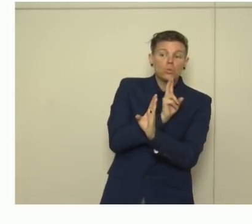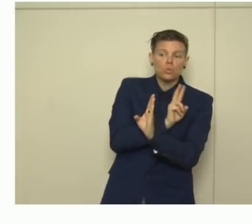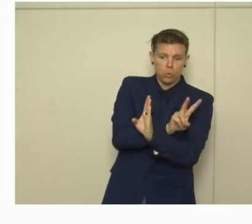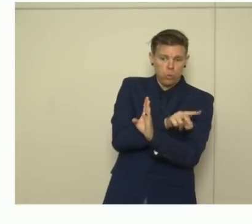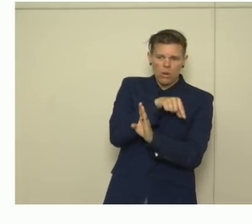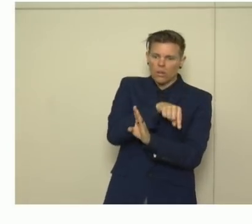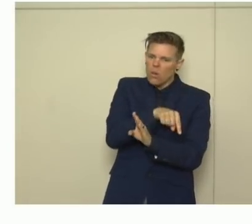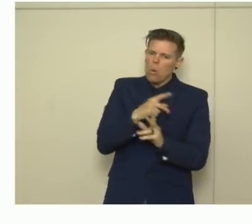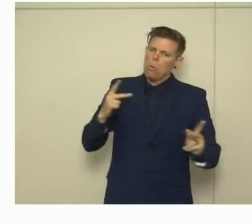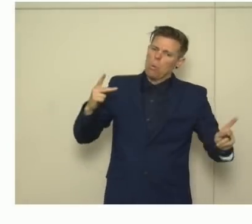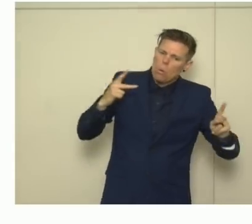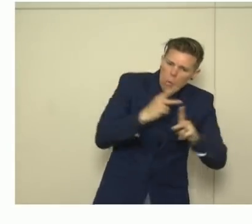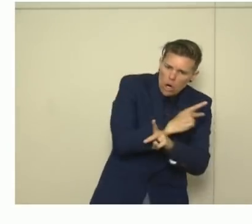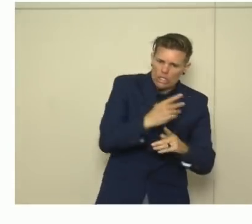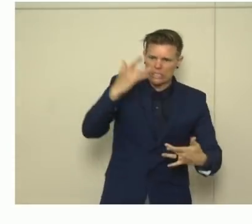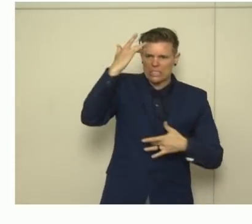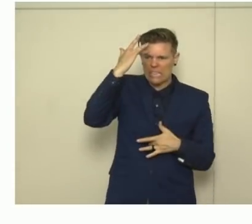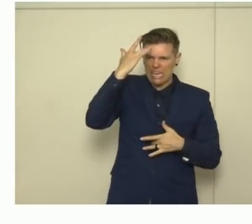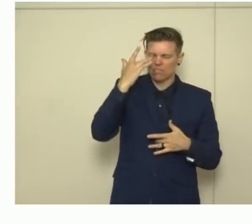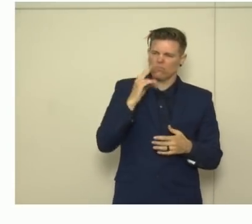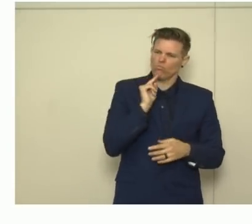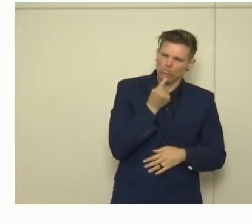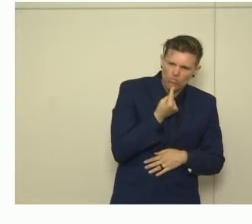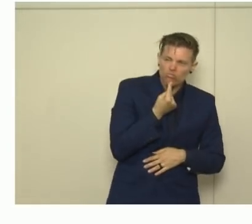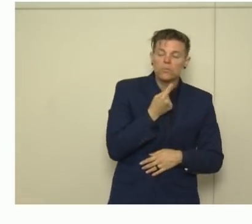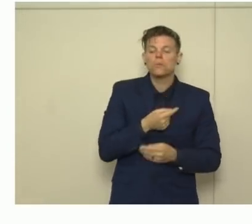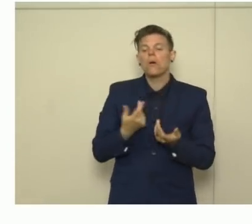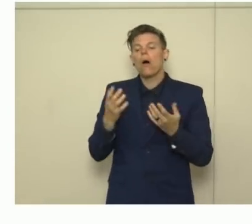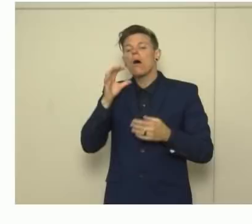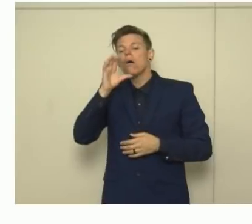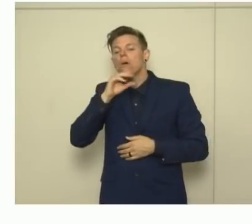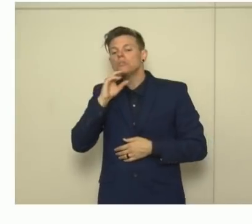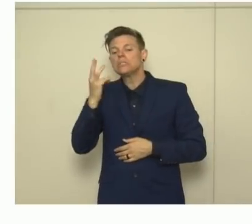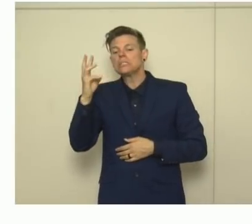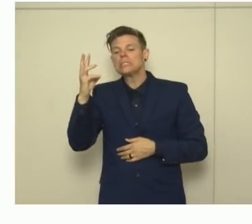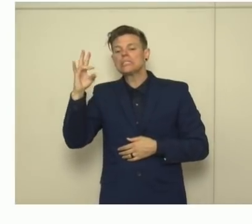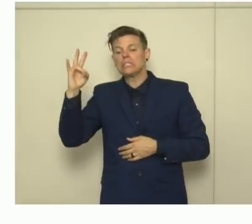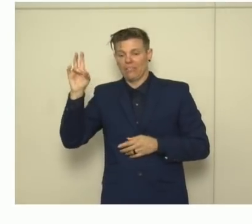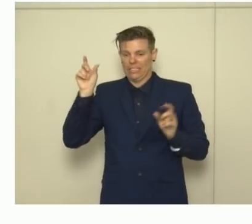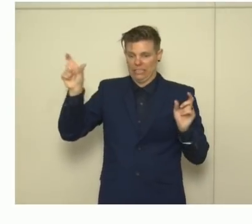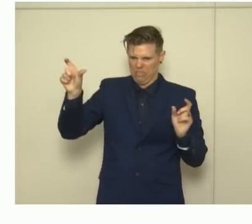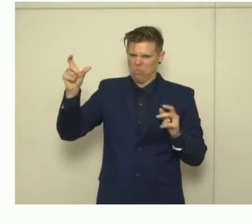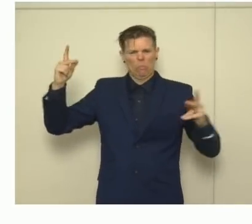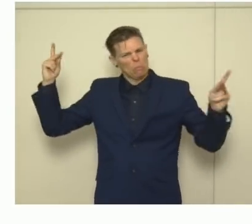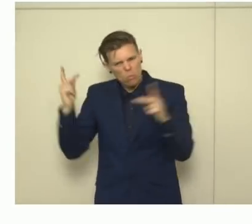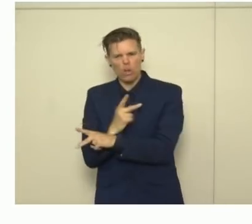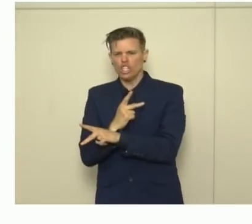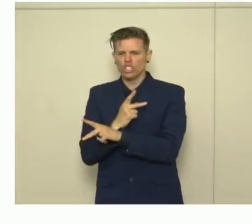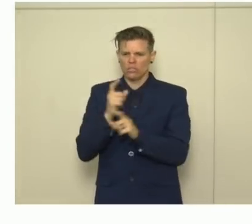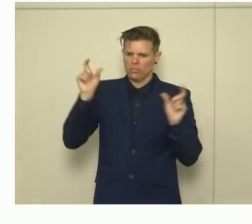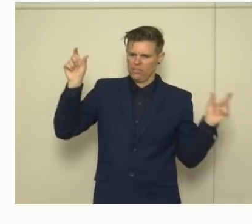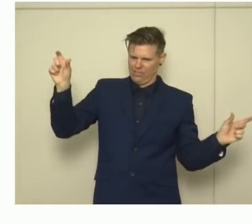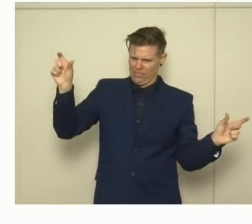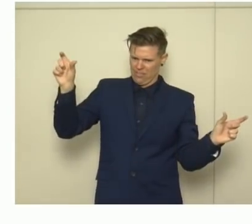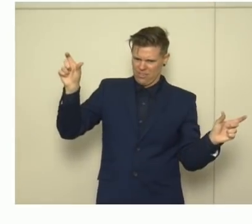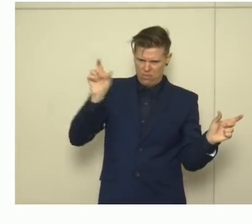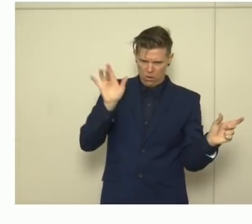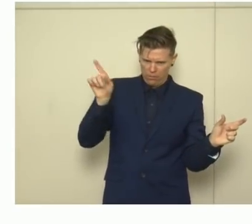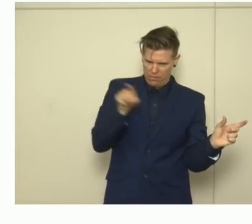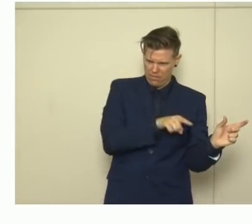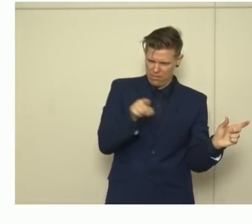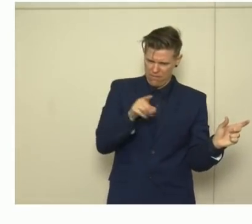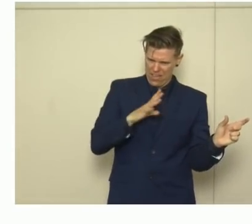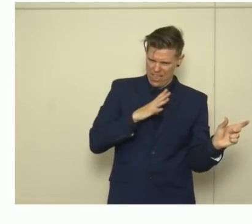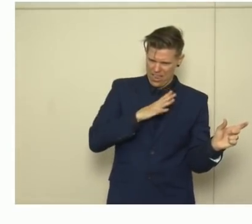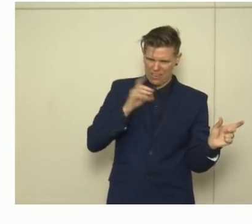teenagers in the late teenage years appear to be more severely affected as well. So we'll get more data, but I think our hunches prove true, and all the planning that's